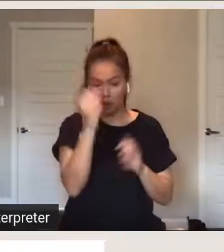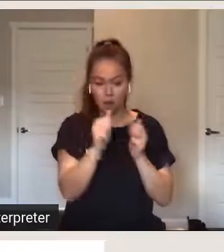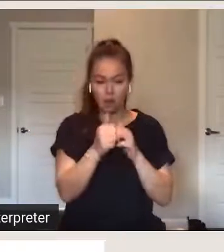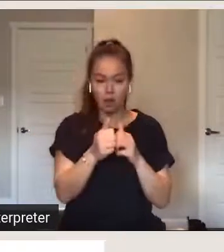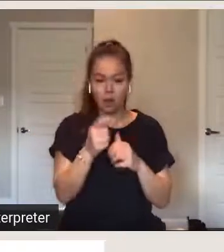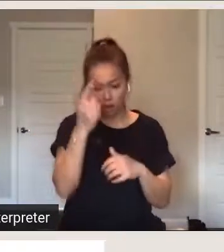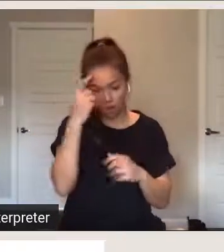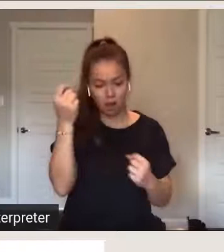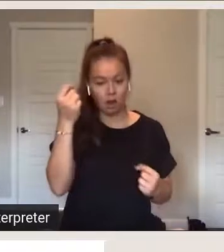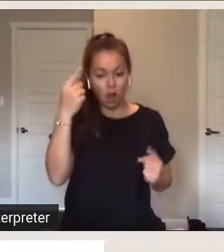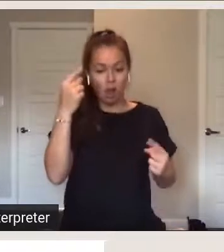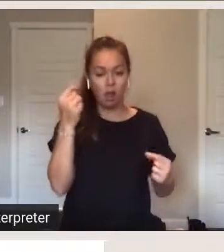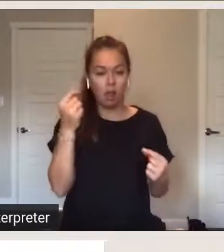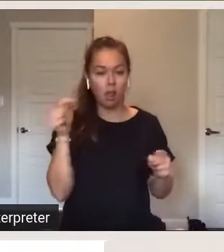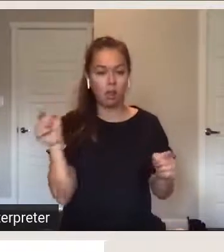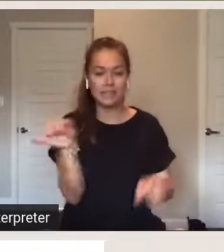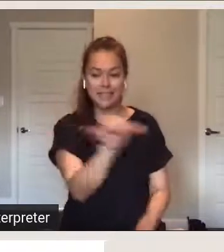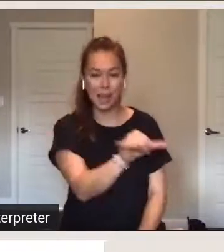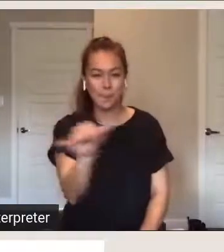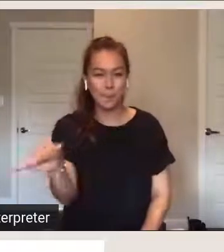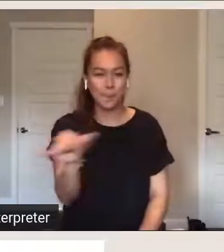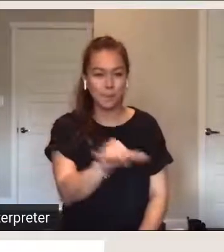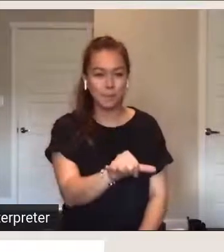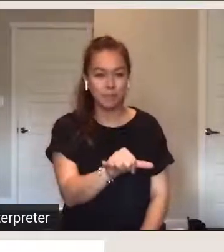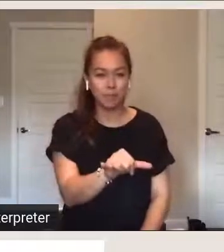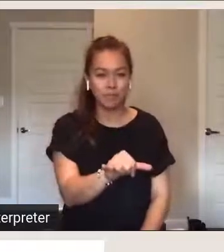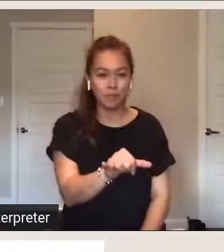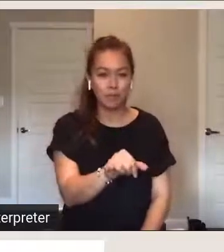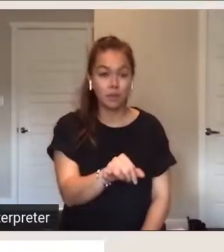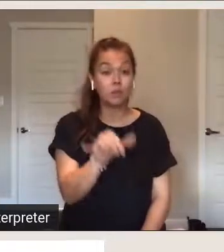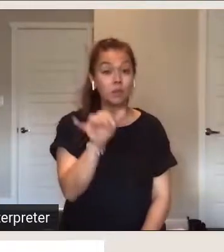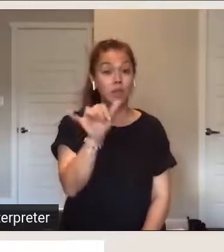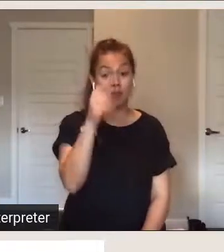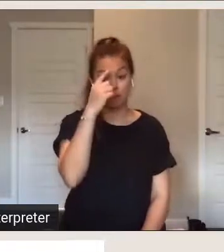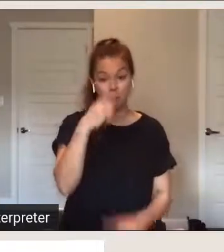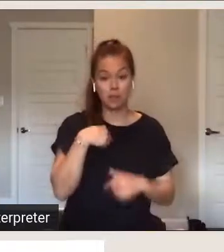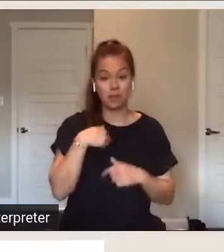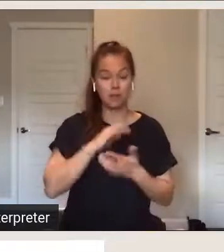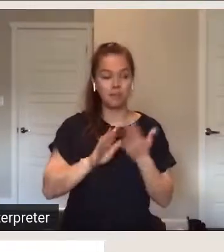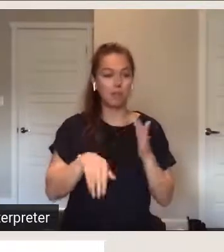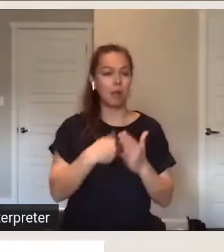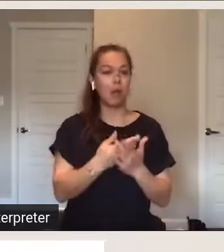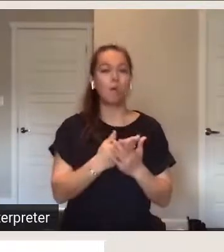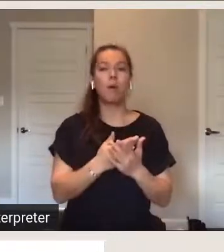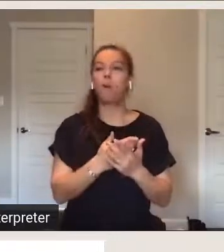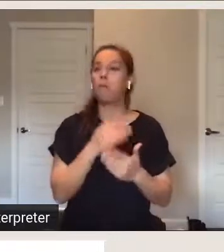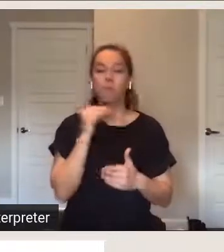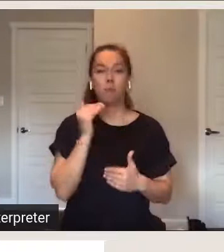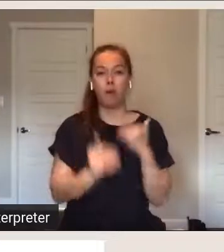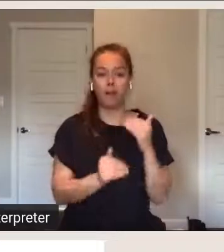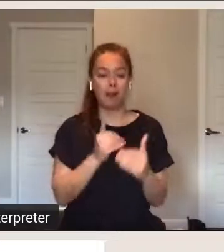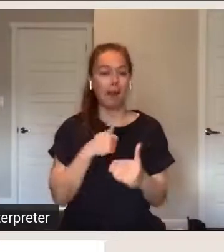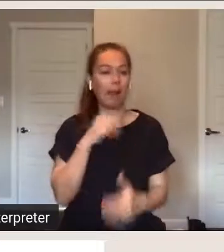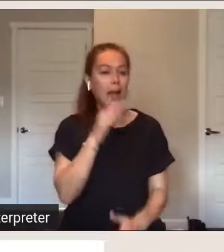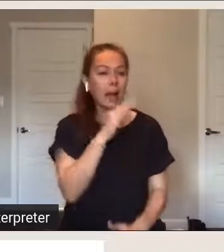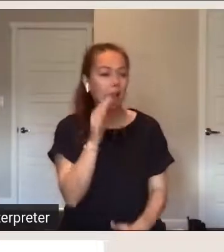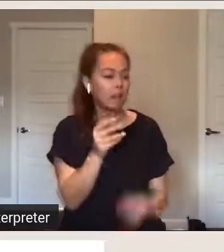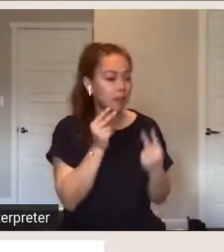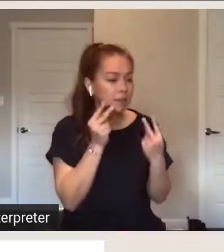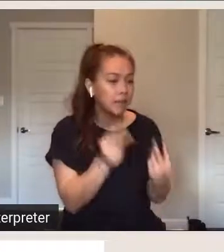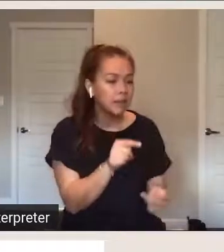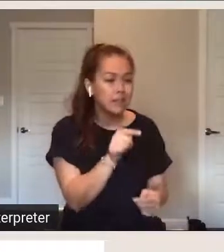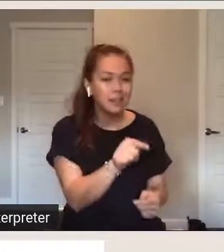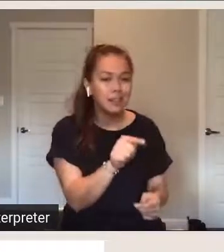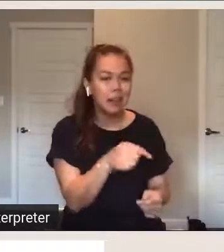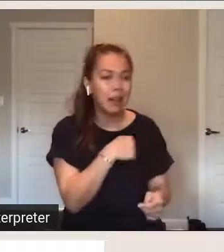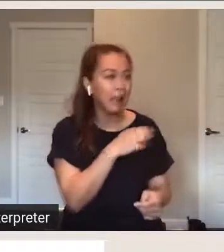also became that for me, because I had never been to this place. I had, you know, this experience of moving